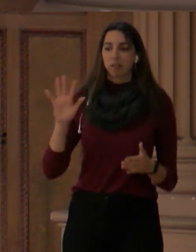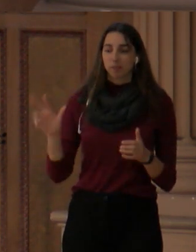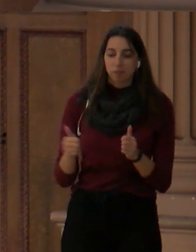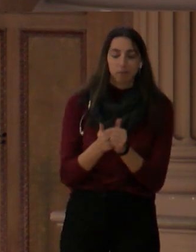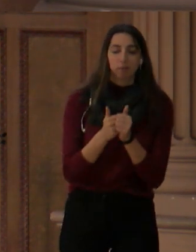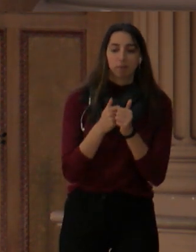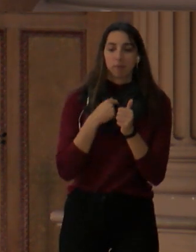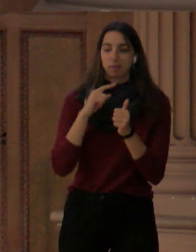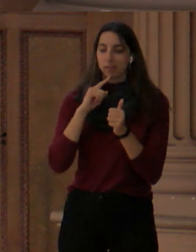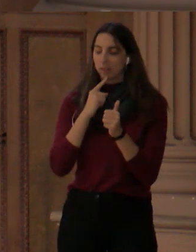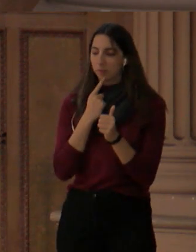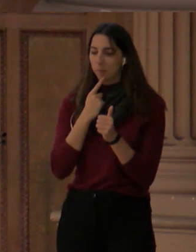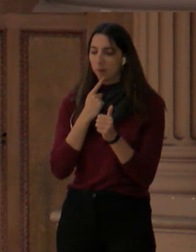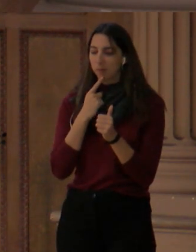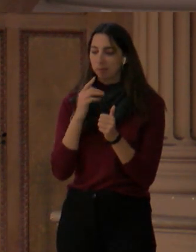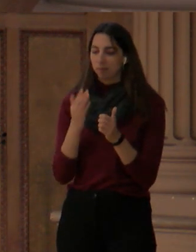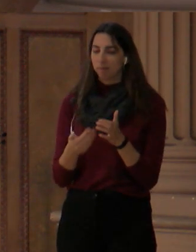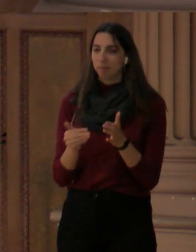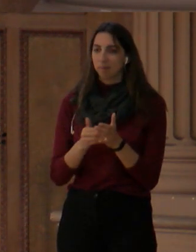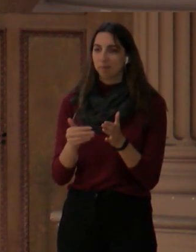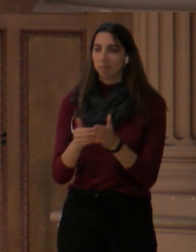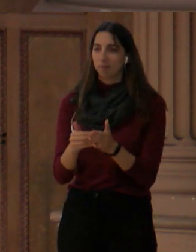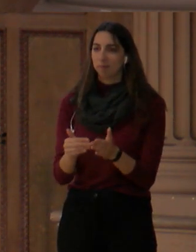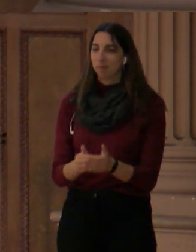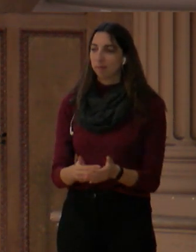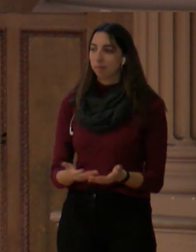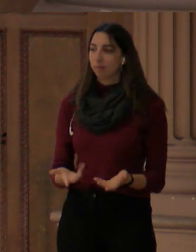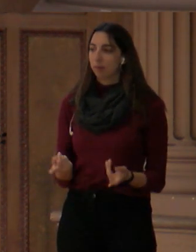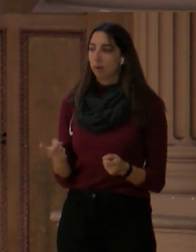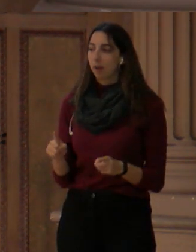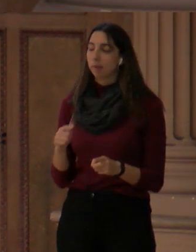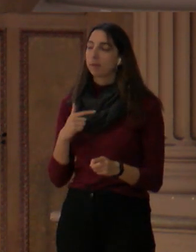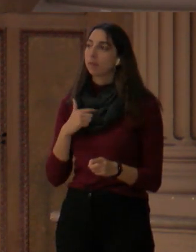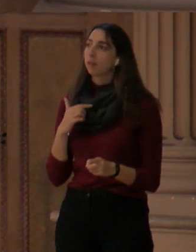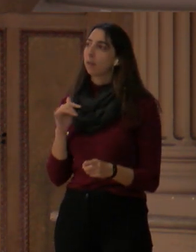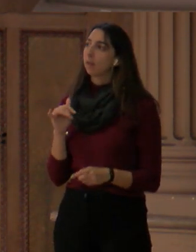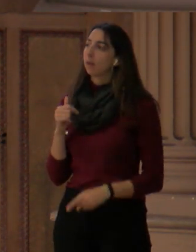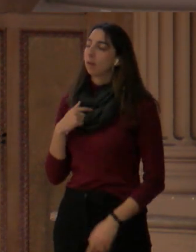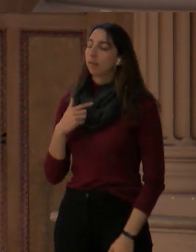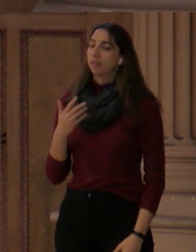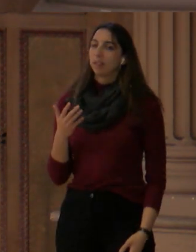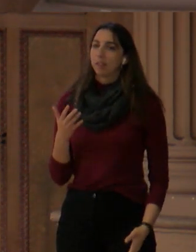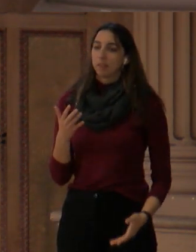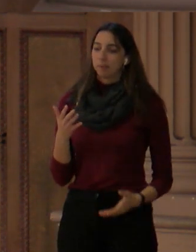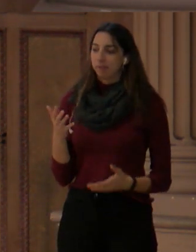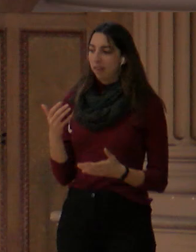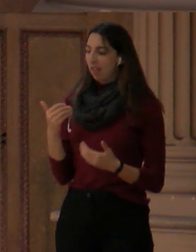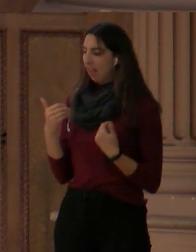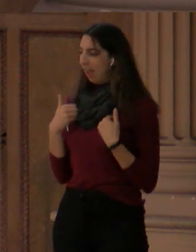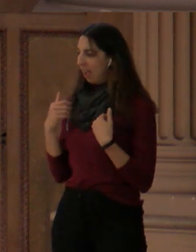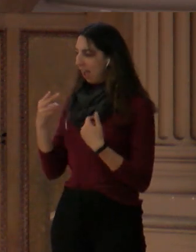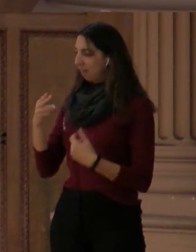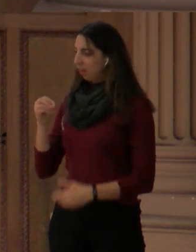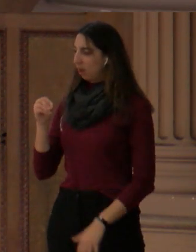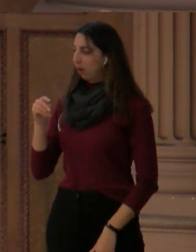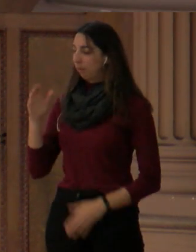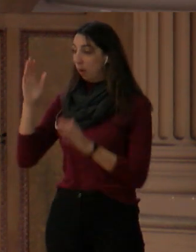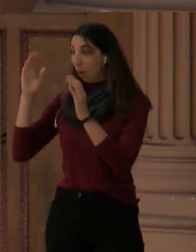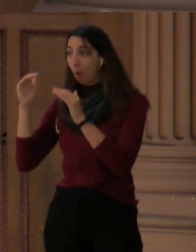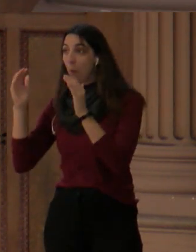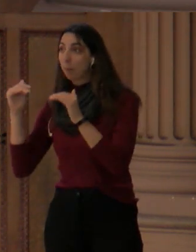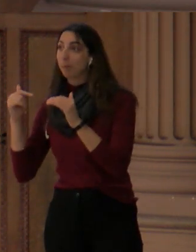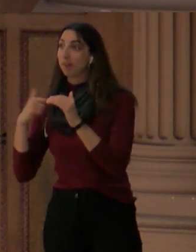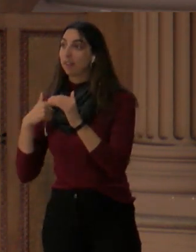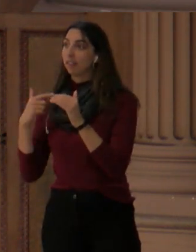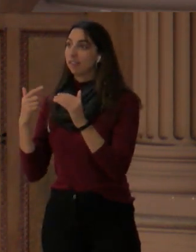And we know what that's like. It's far worse to have a hope like that and then have it crushed than to never hope at all. And if a nation goes through that